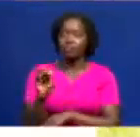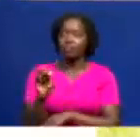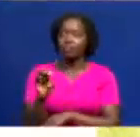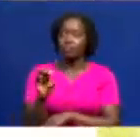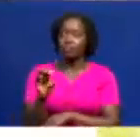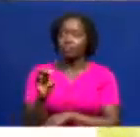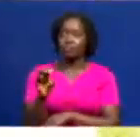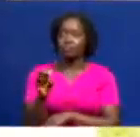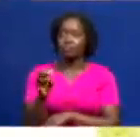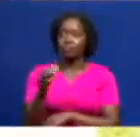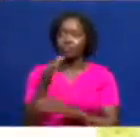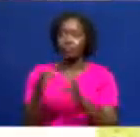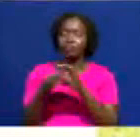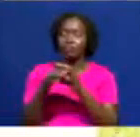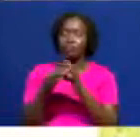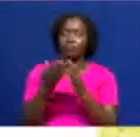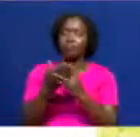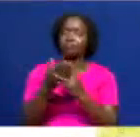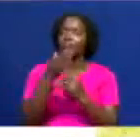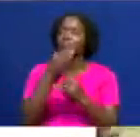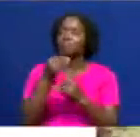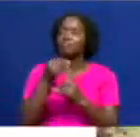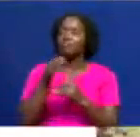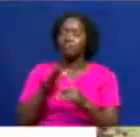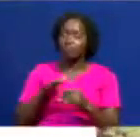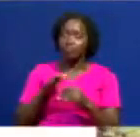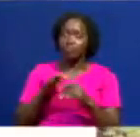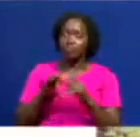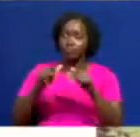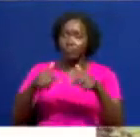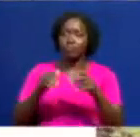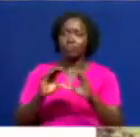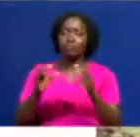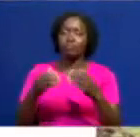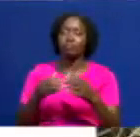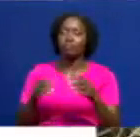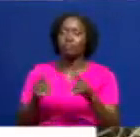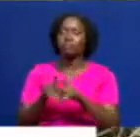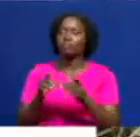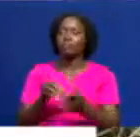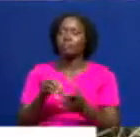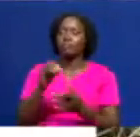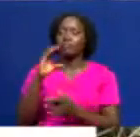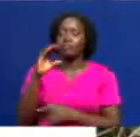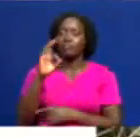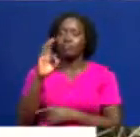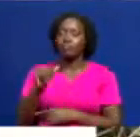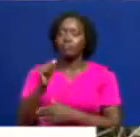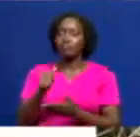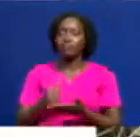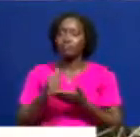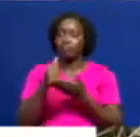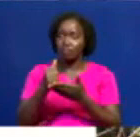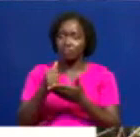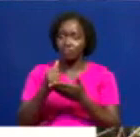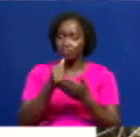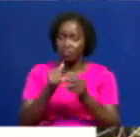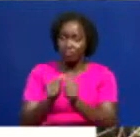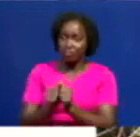Thanks to collaboration between the men and women in boots and the community. Sana sana CFA wamesaidia because tuko